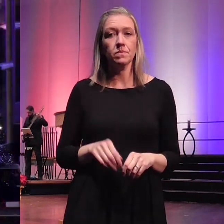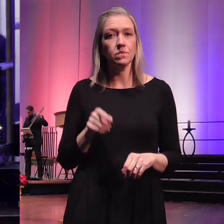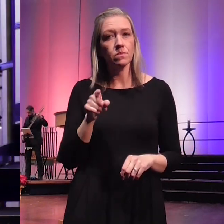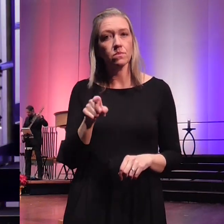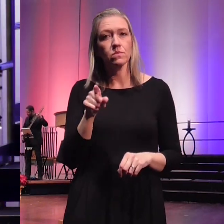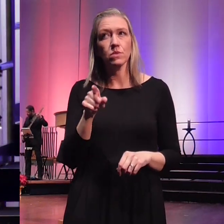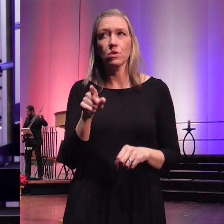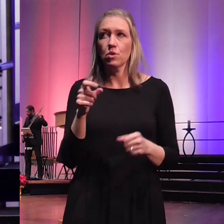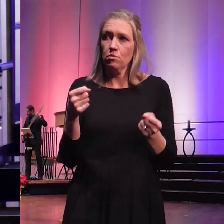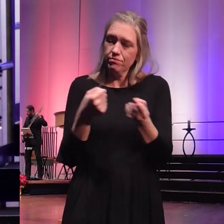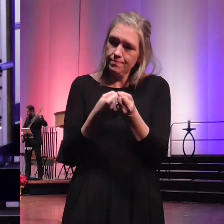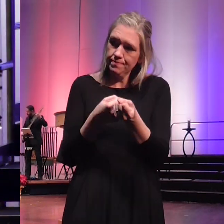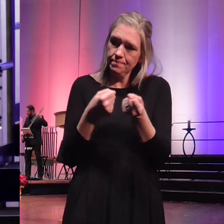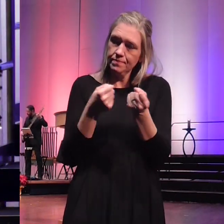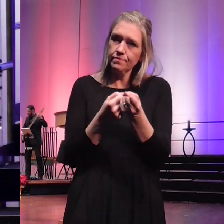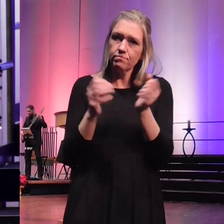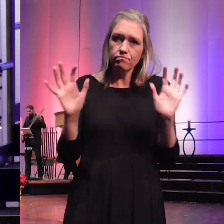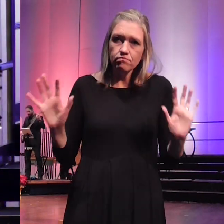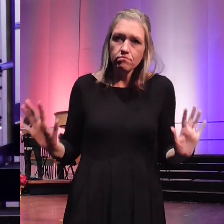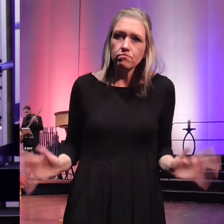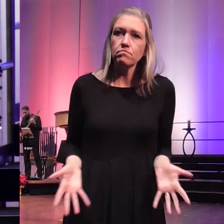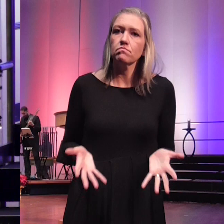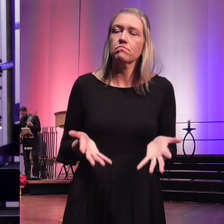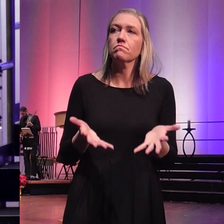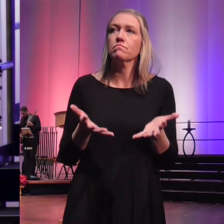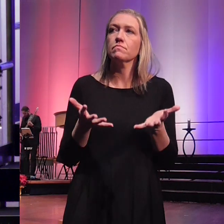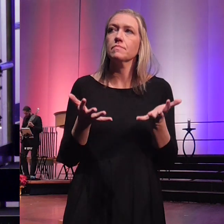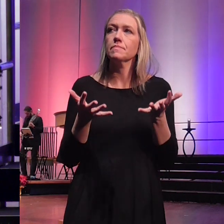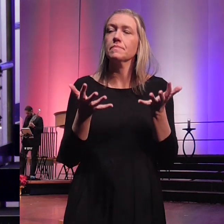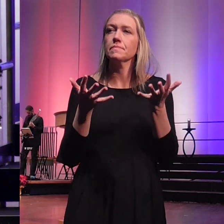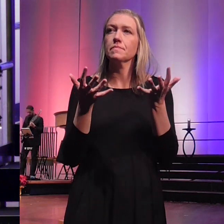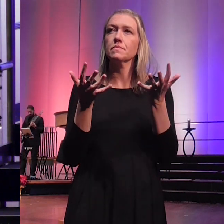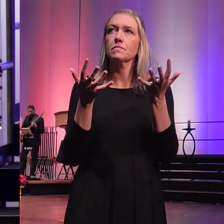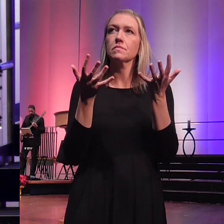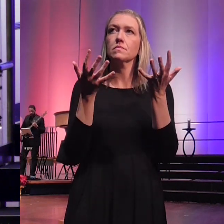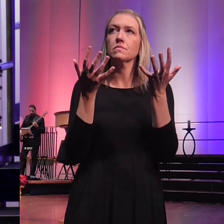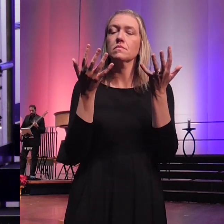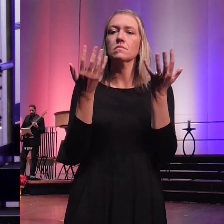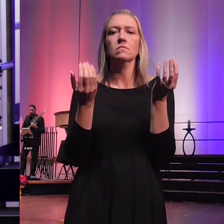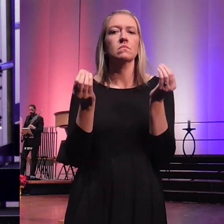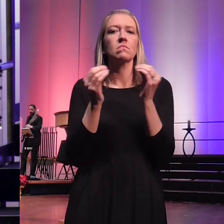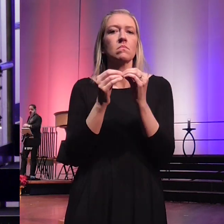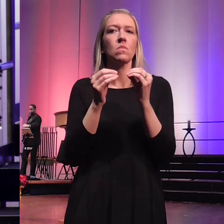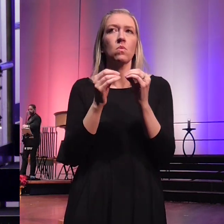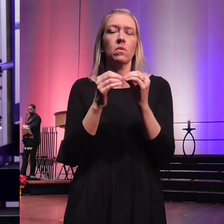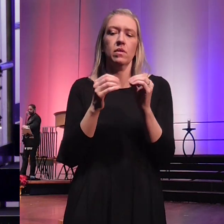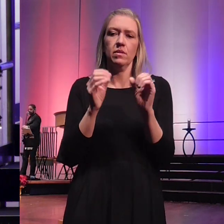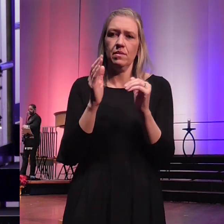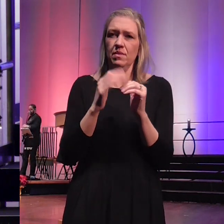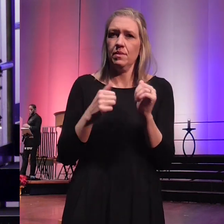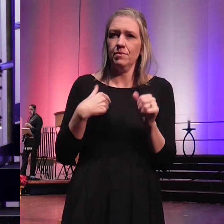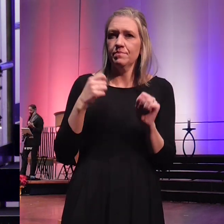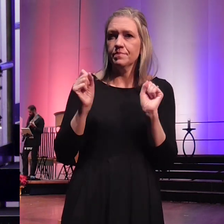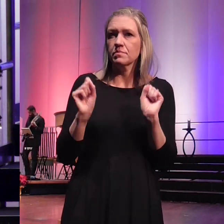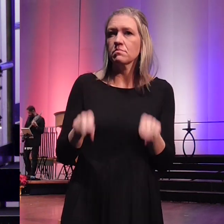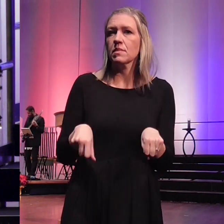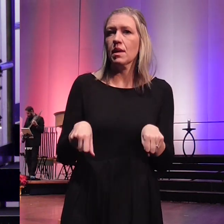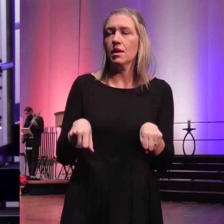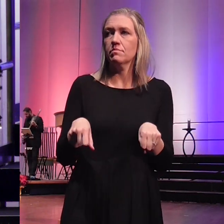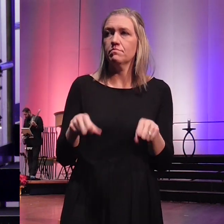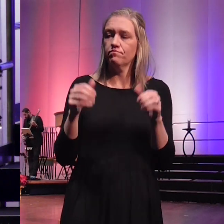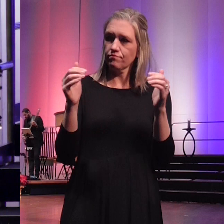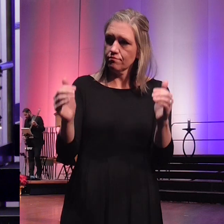You raise me up to more